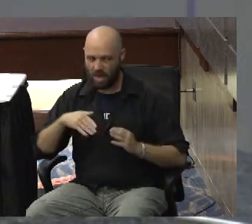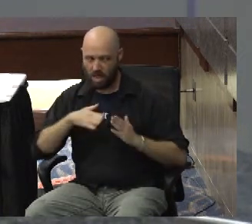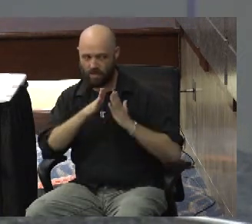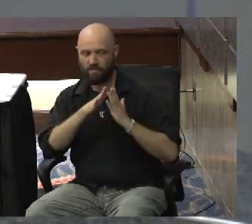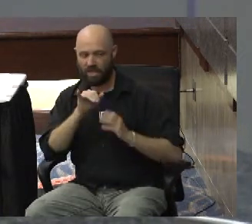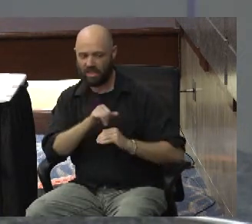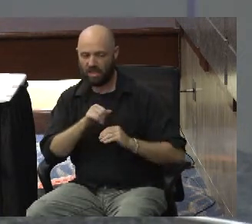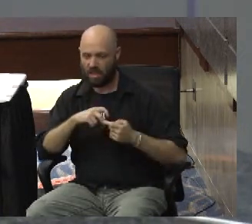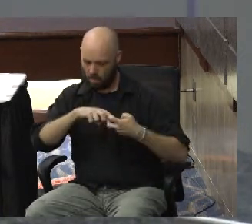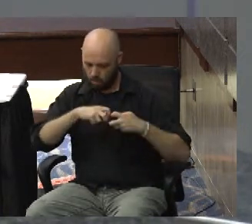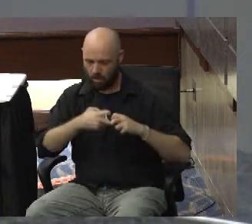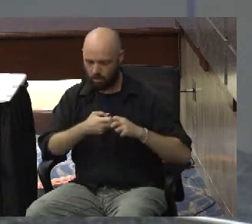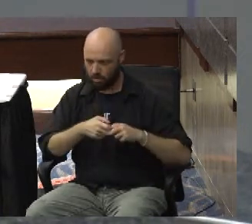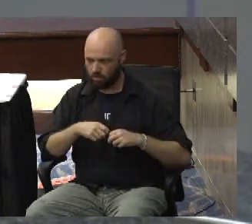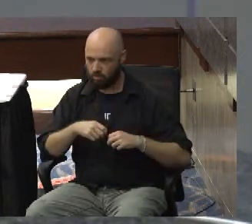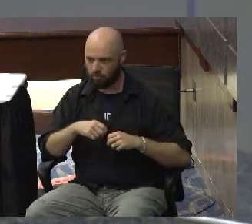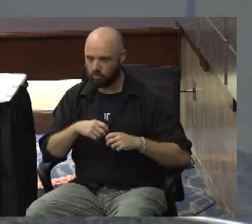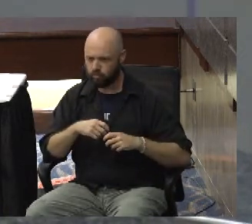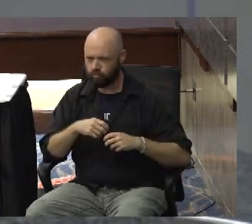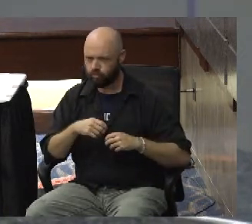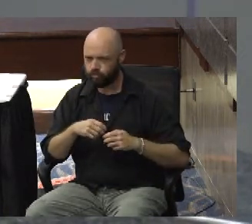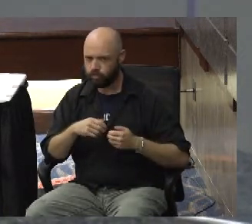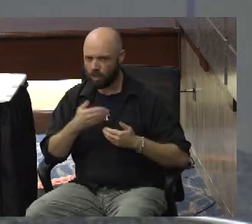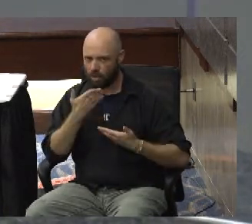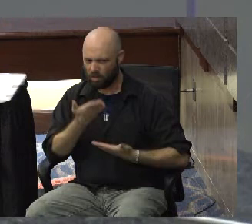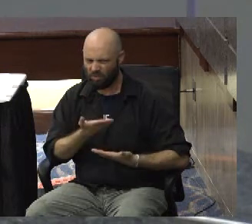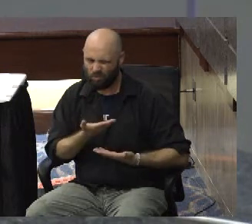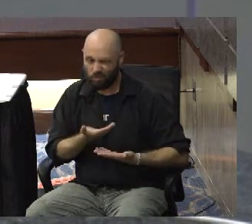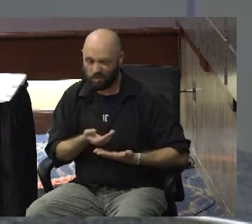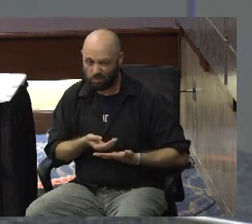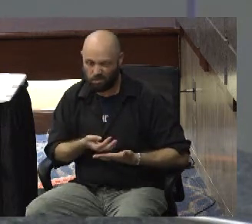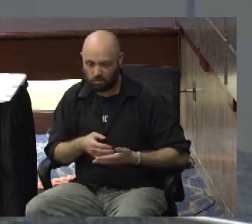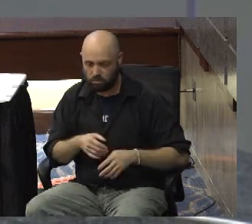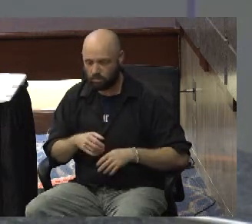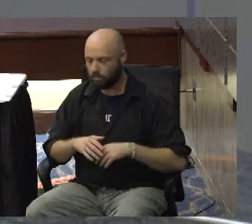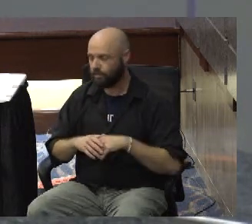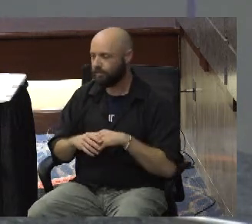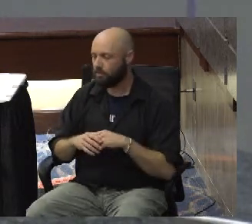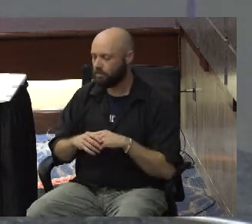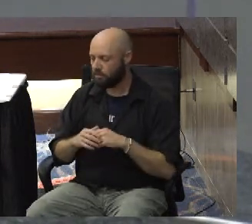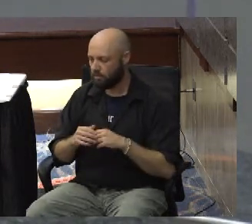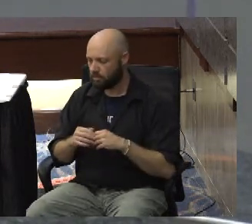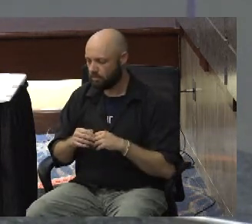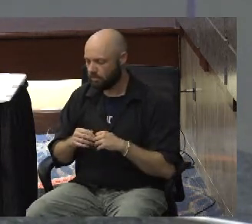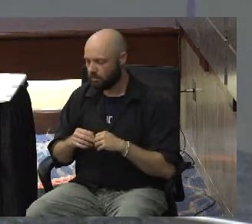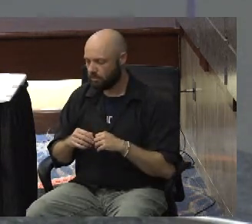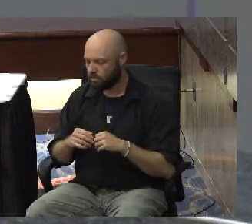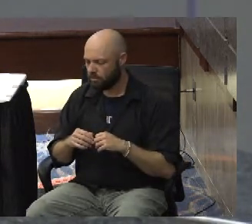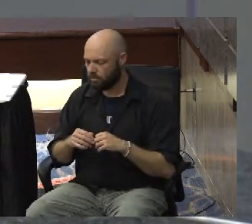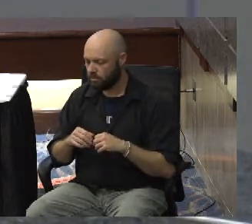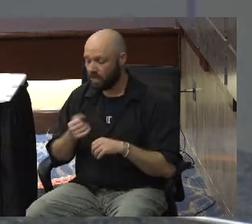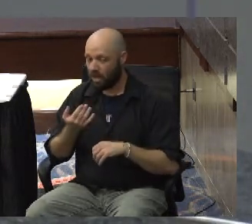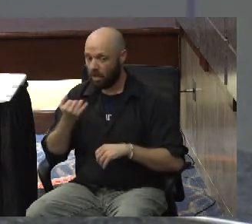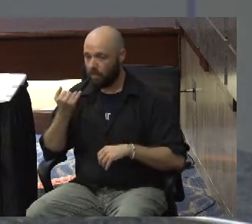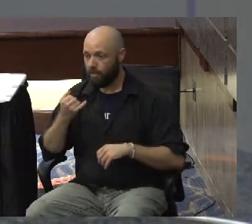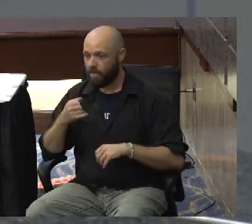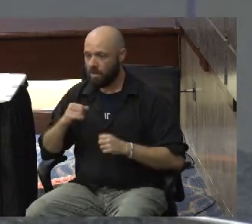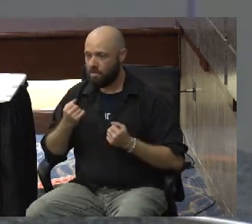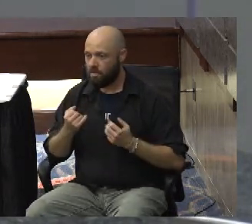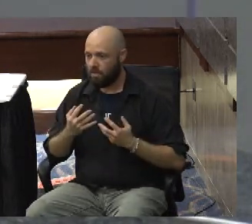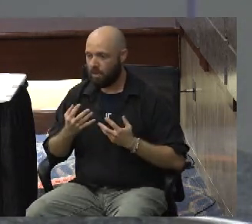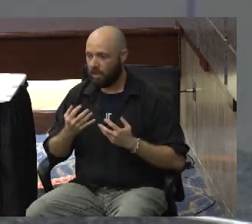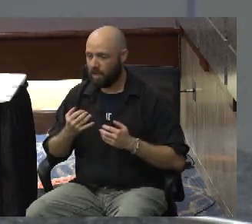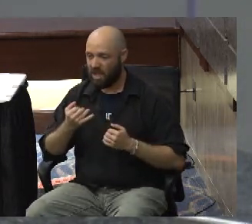manner. Also, in my view, if the city were to cut all ties with every global company whose supply chain does not meet our standards, we would be unable to